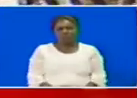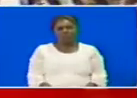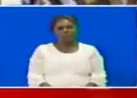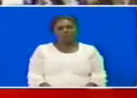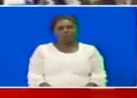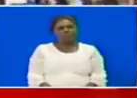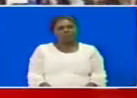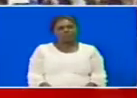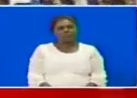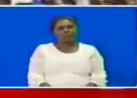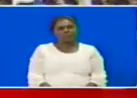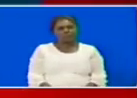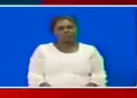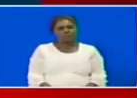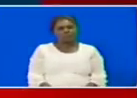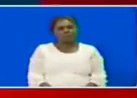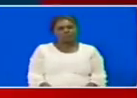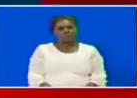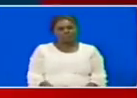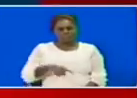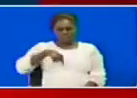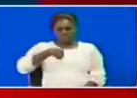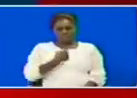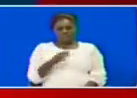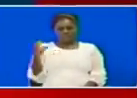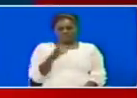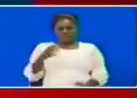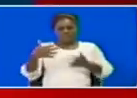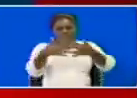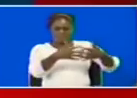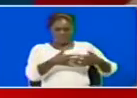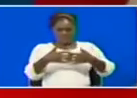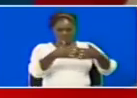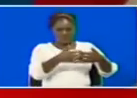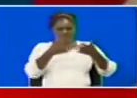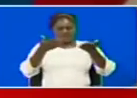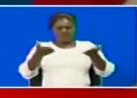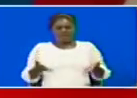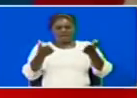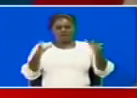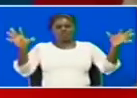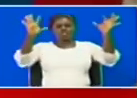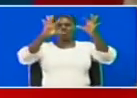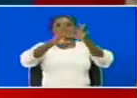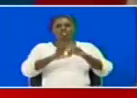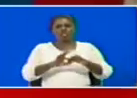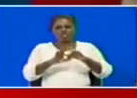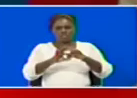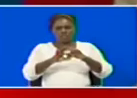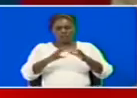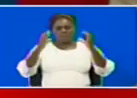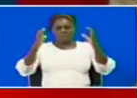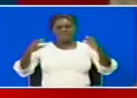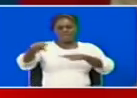you we the citizens of America are now joined in a great